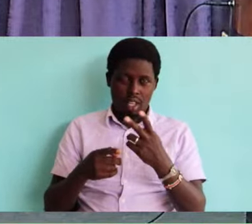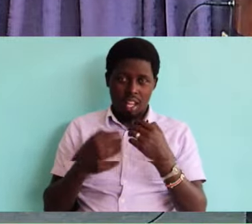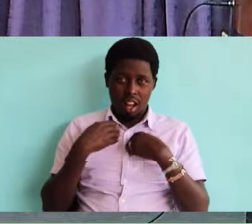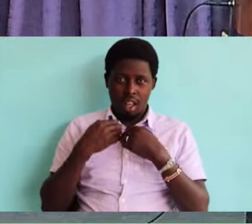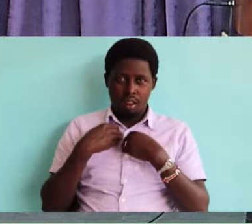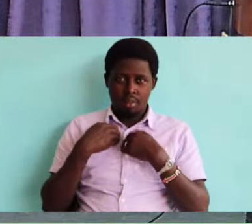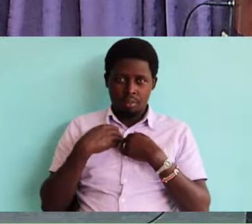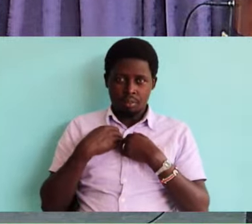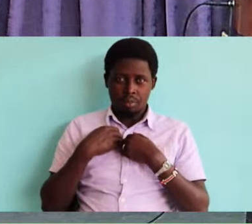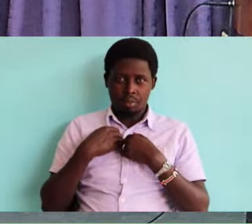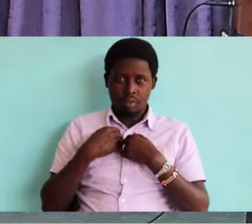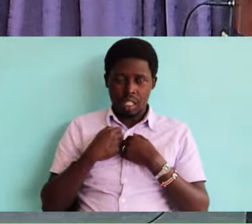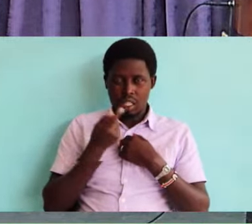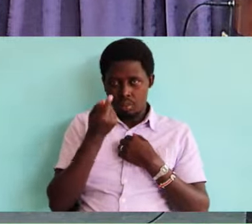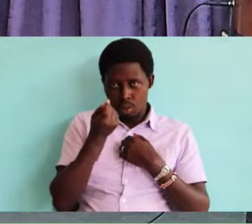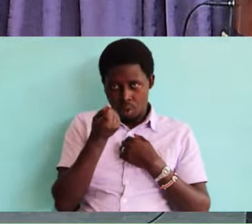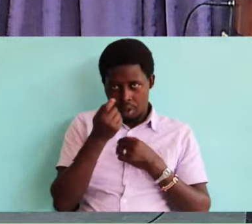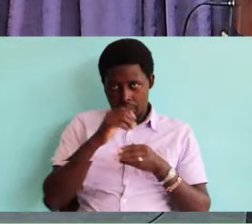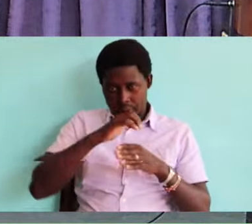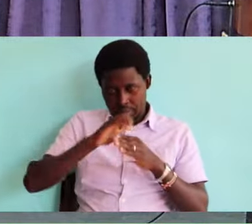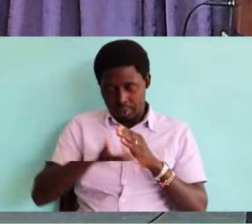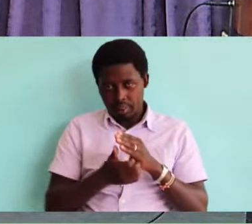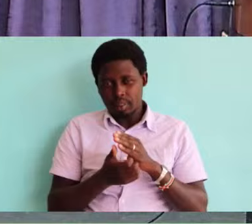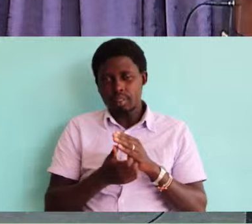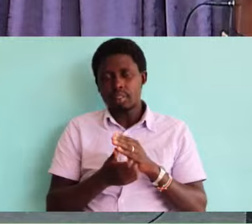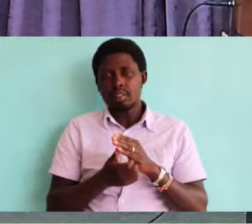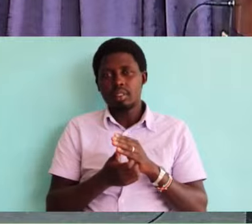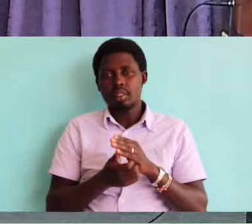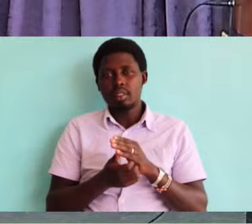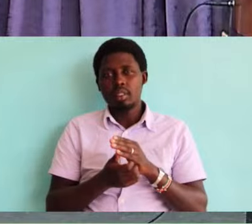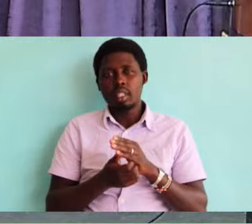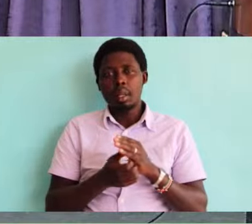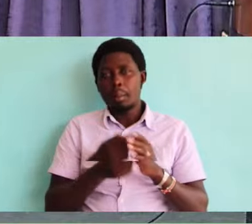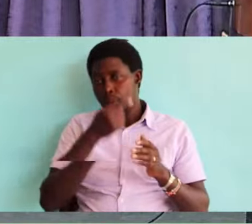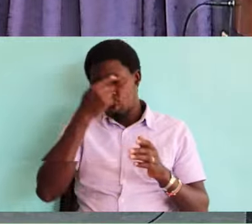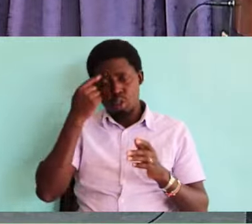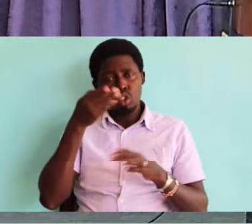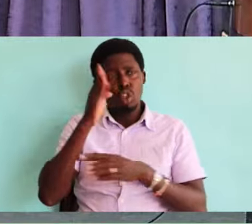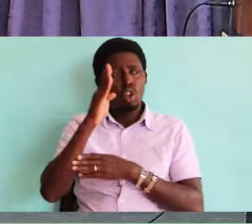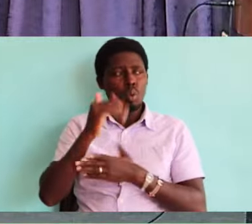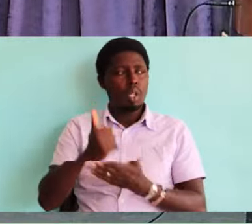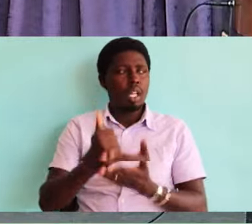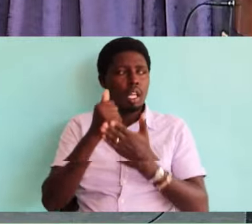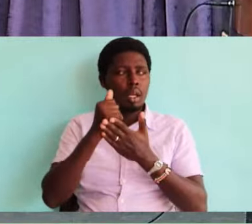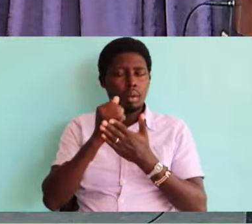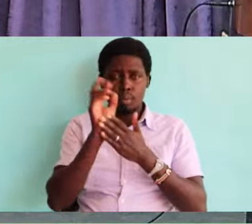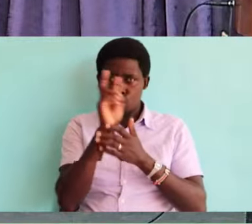a snippet of that yourself, because God will help you to see your heart.